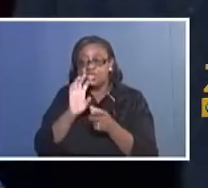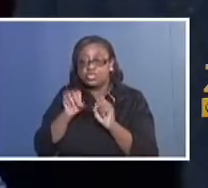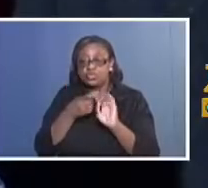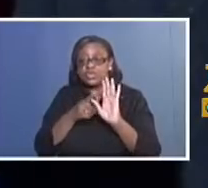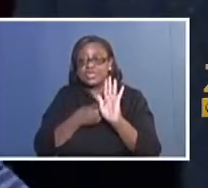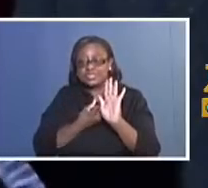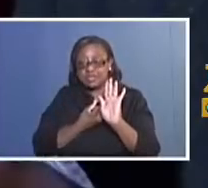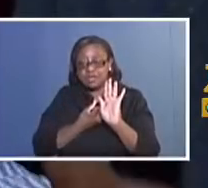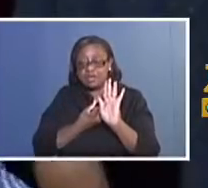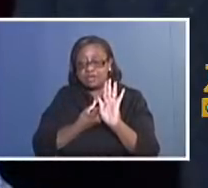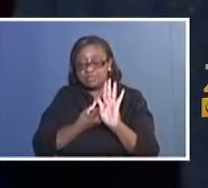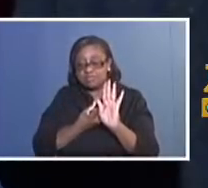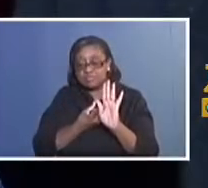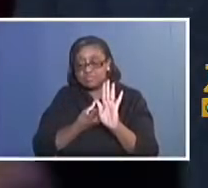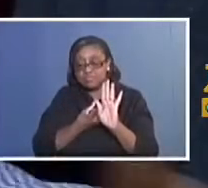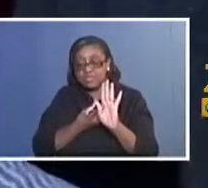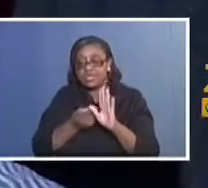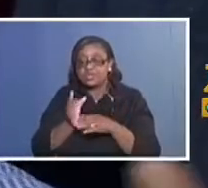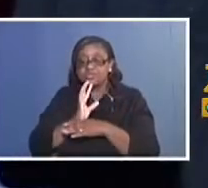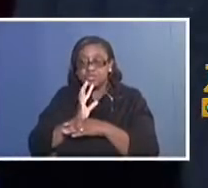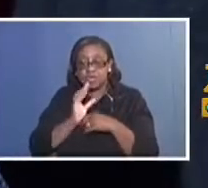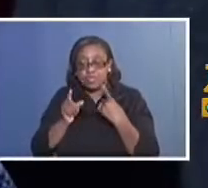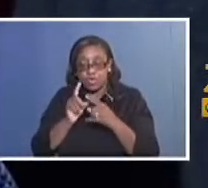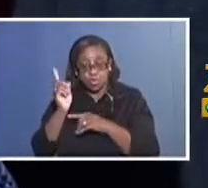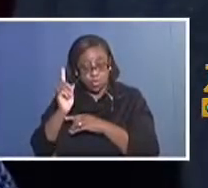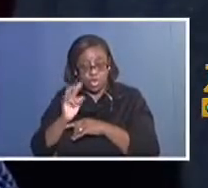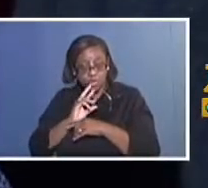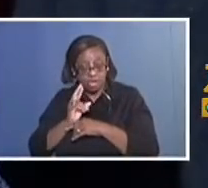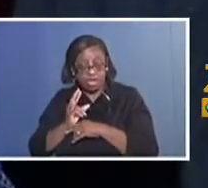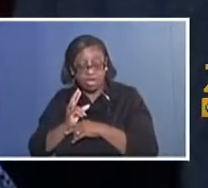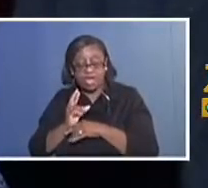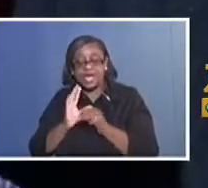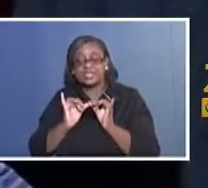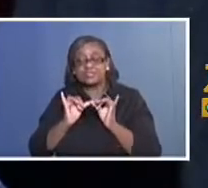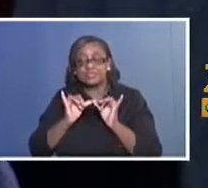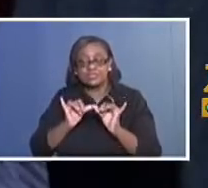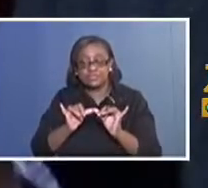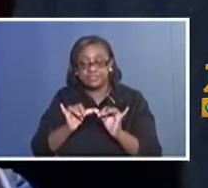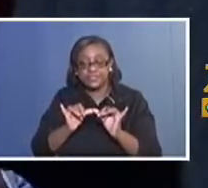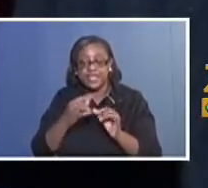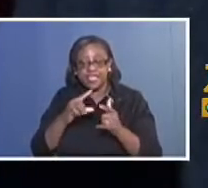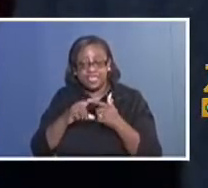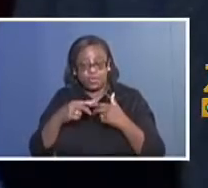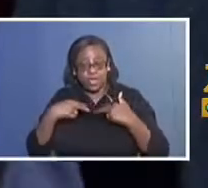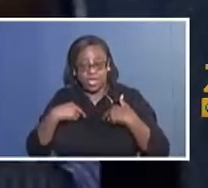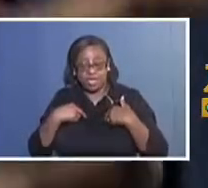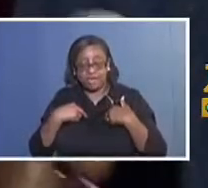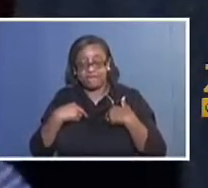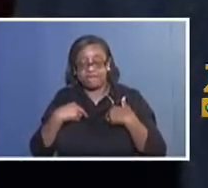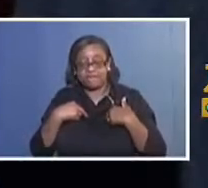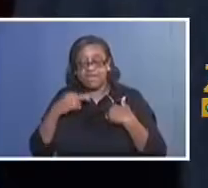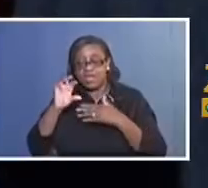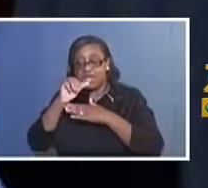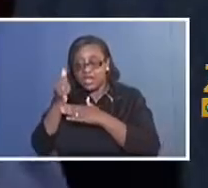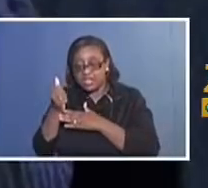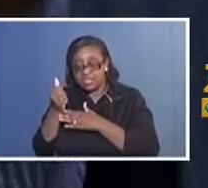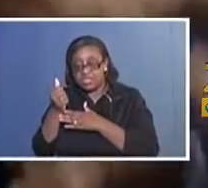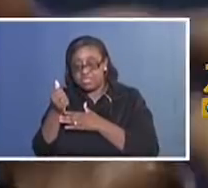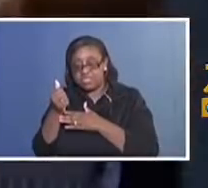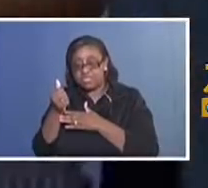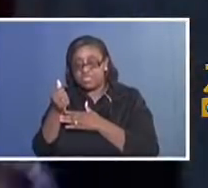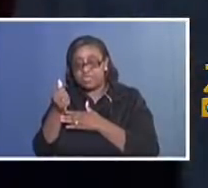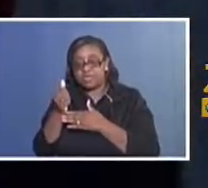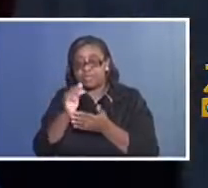start, of course, we'll have a review of where we are and then move forward. Then we also have the other contracts for